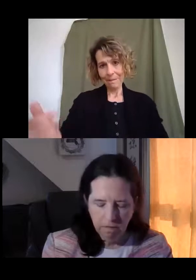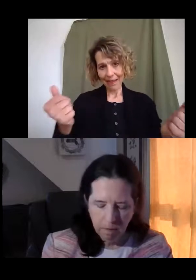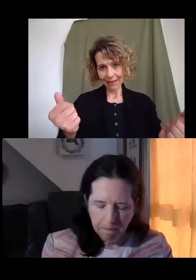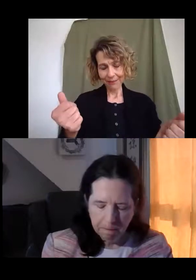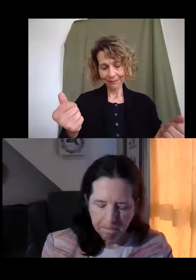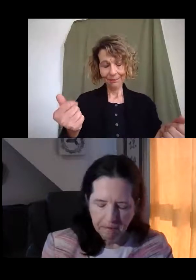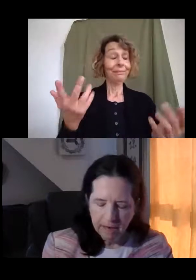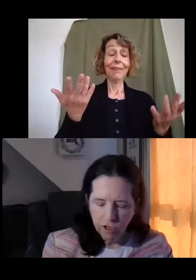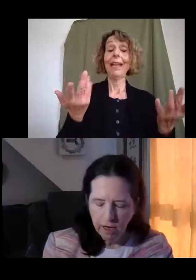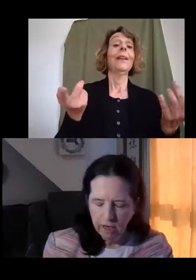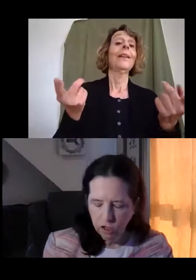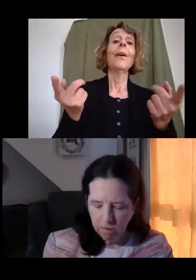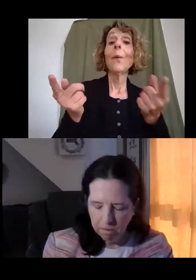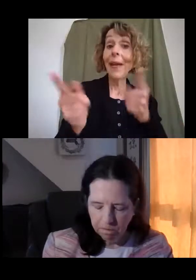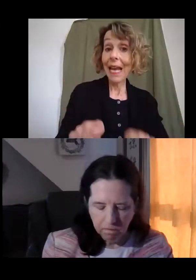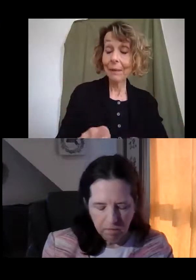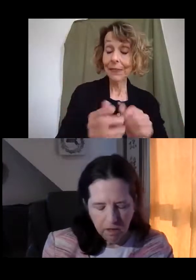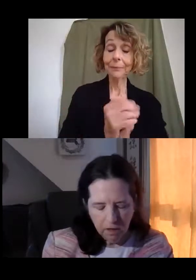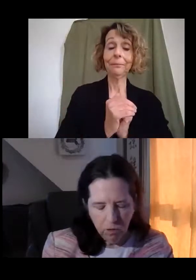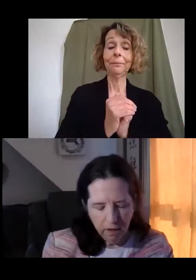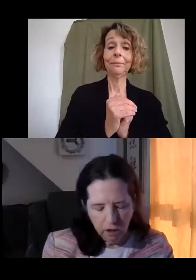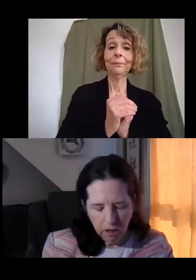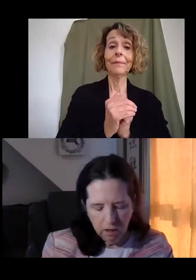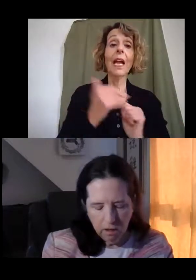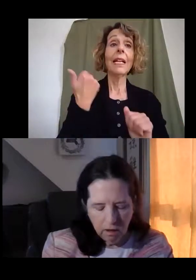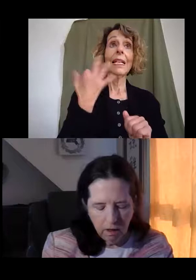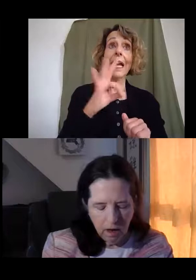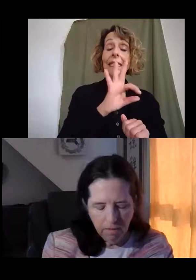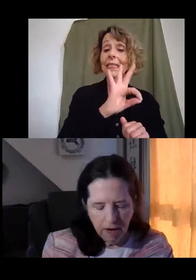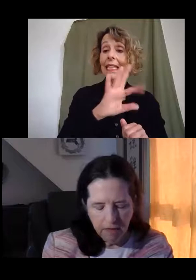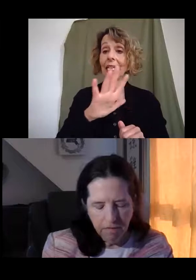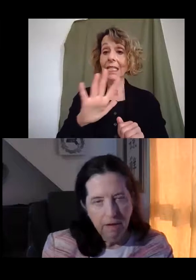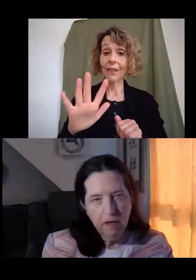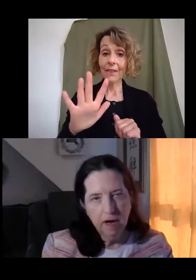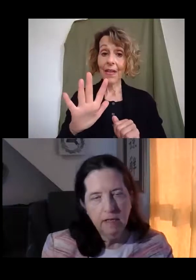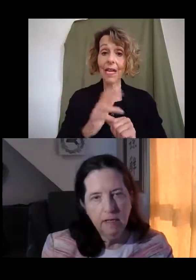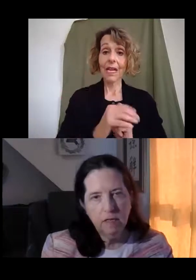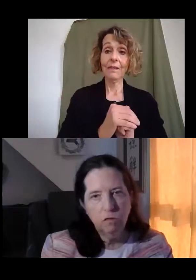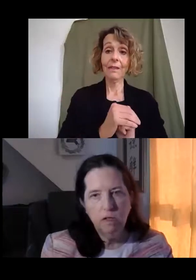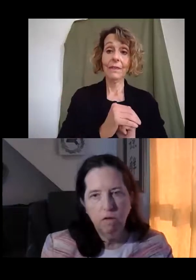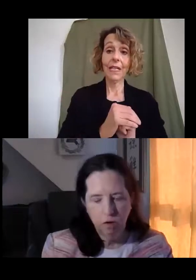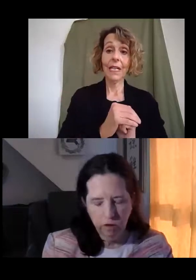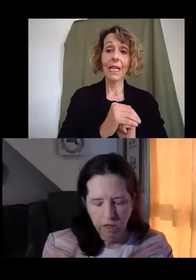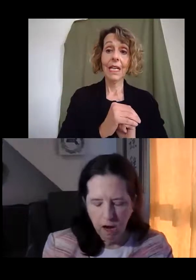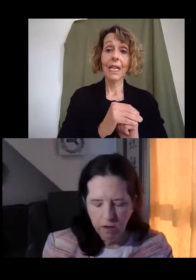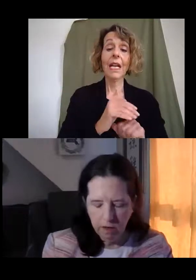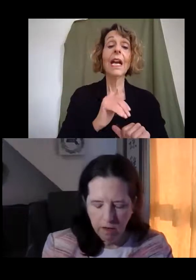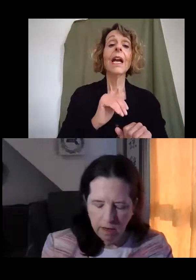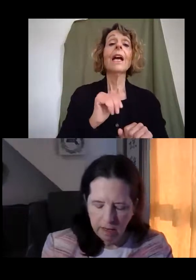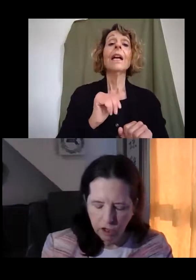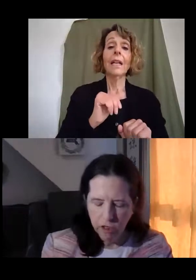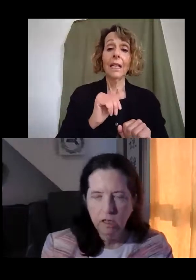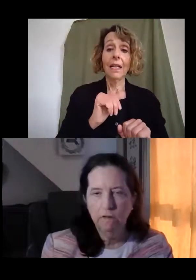1995, that changed. The winter of 95 and 96 was our first